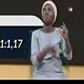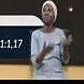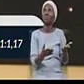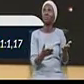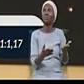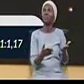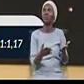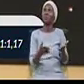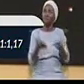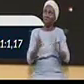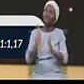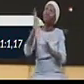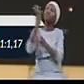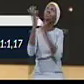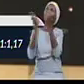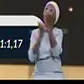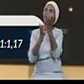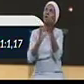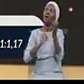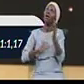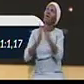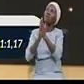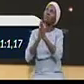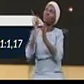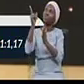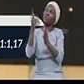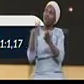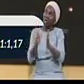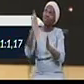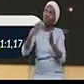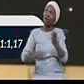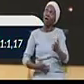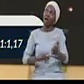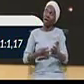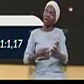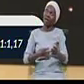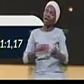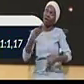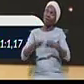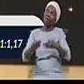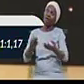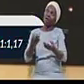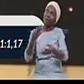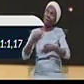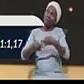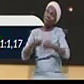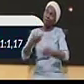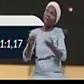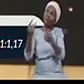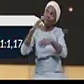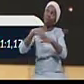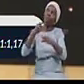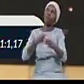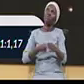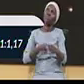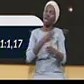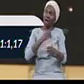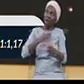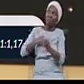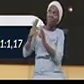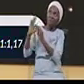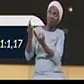O Lord, my God, be on me and on my father's house, but not on